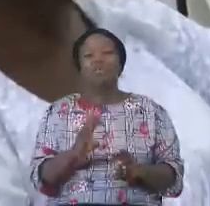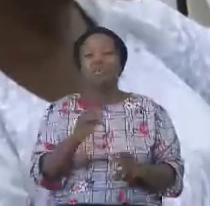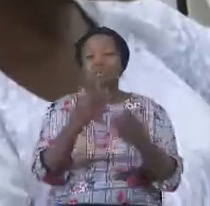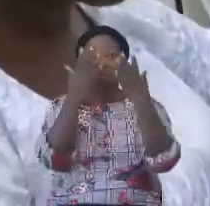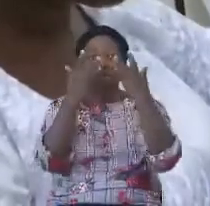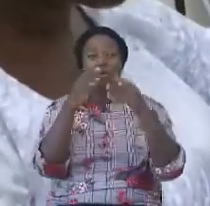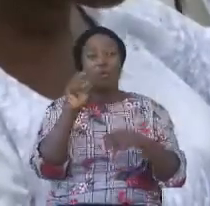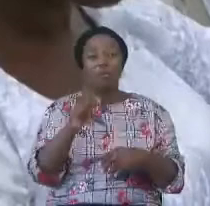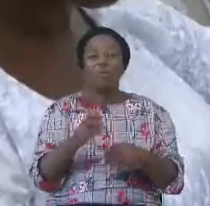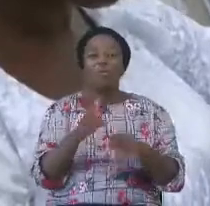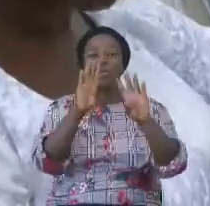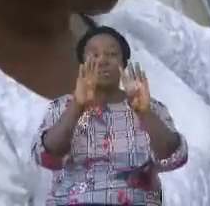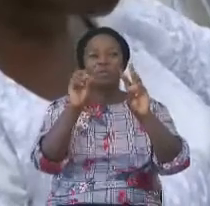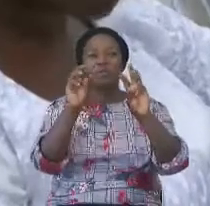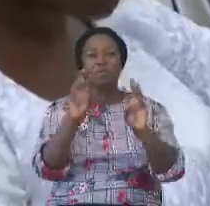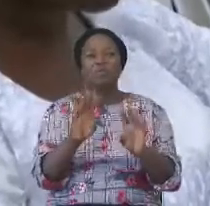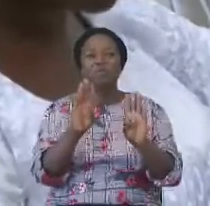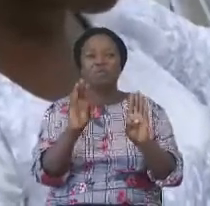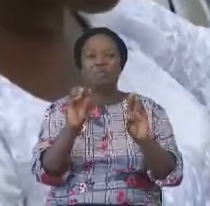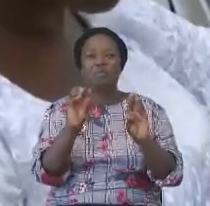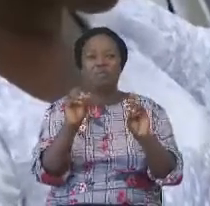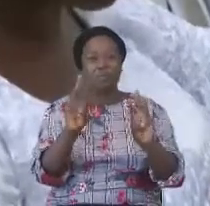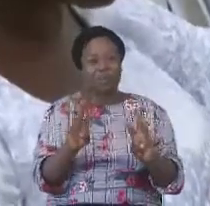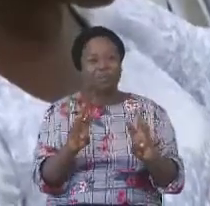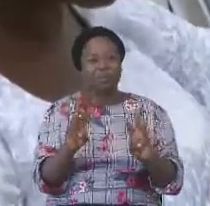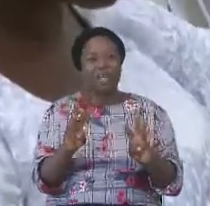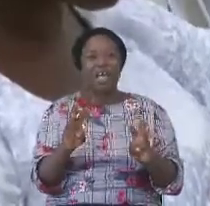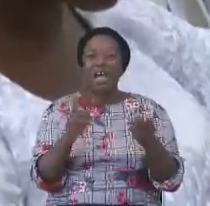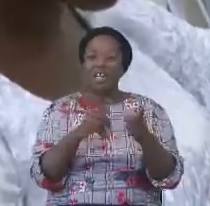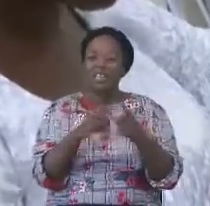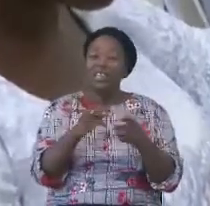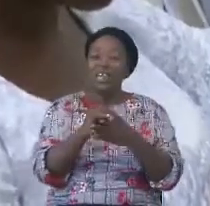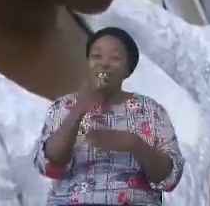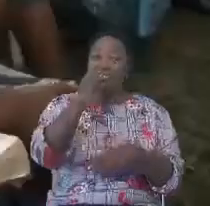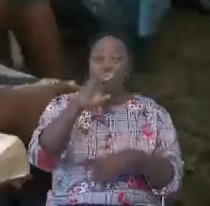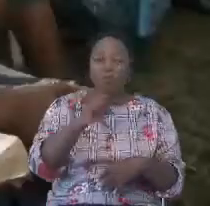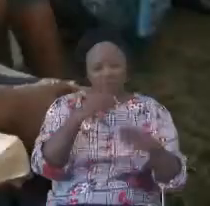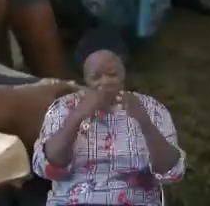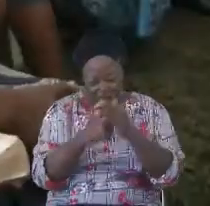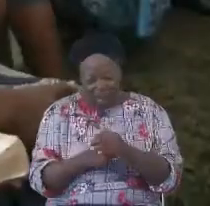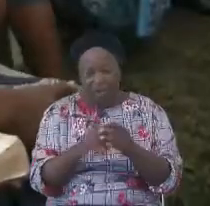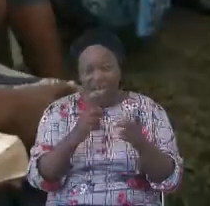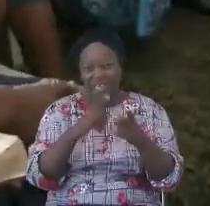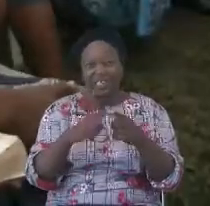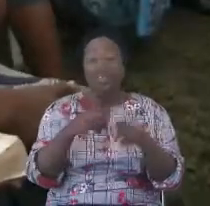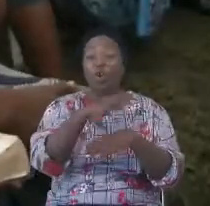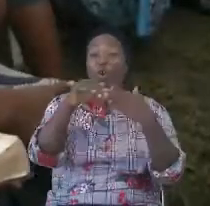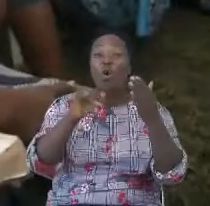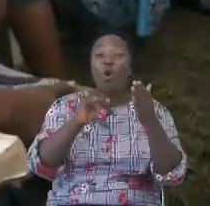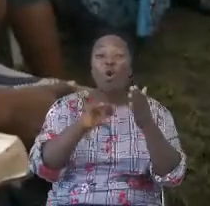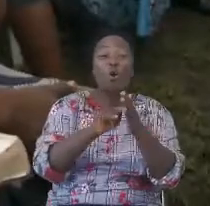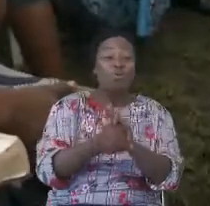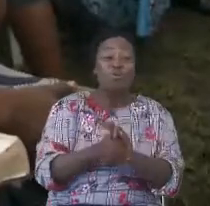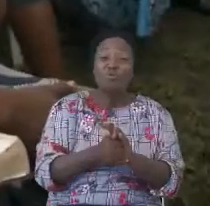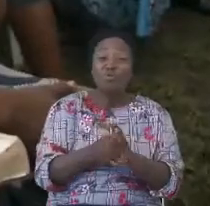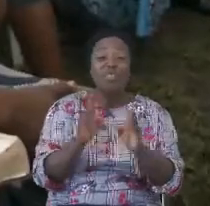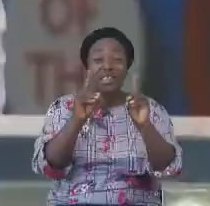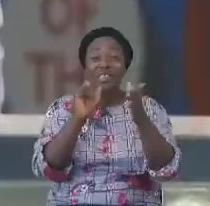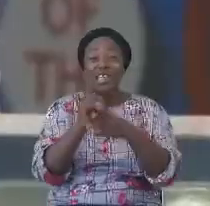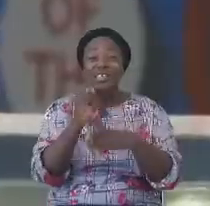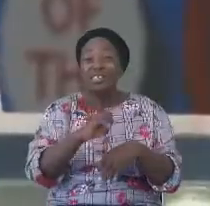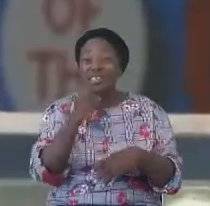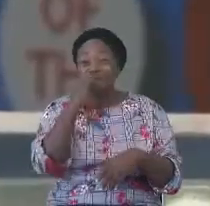Your sadness has to bow. Your sickness has to bow. That evil has to bow. And